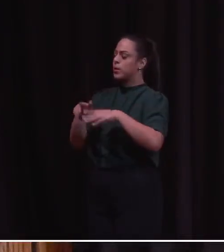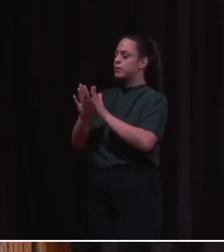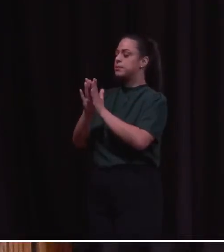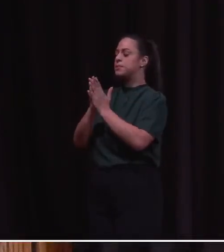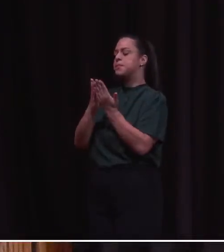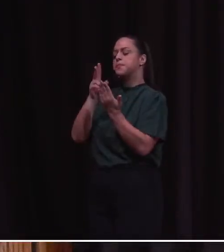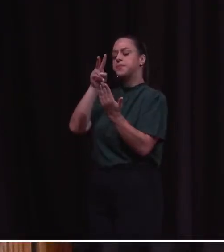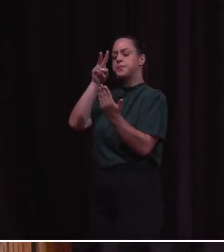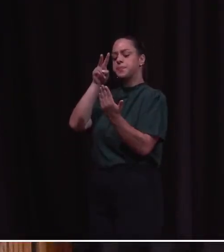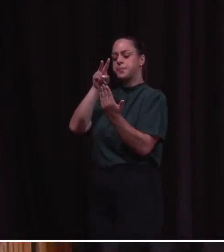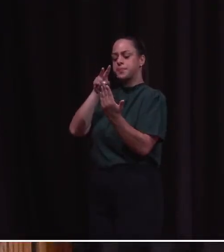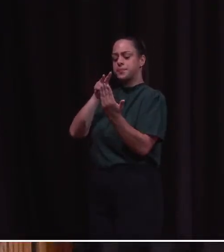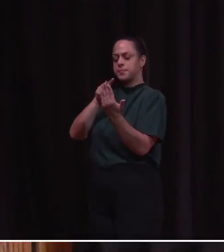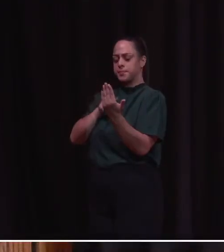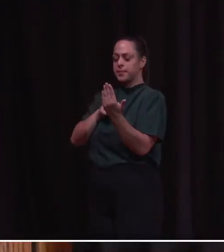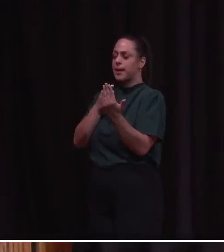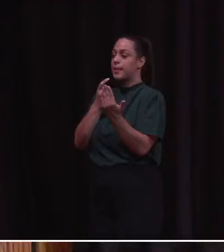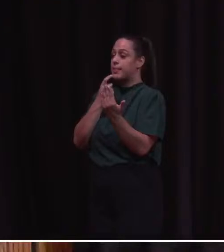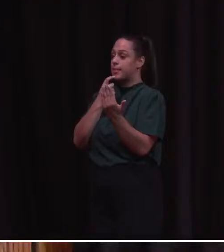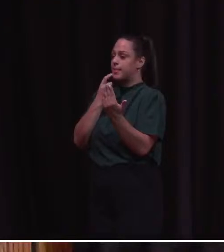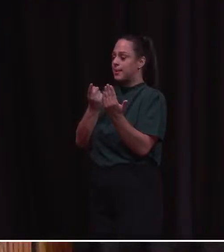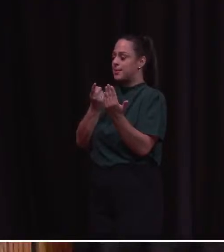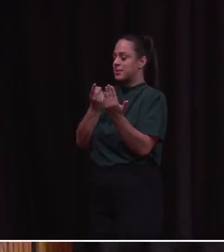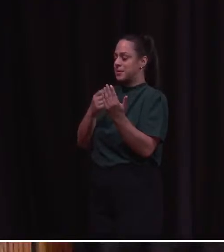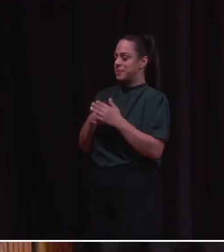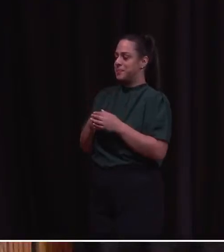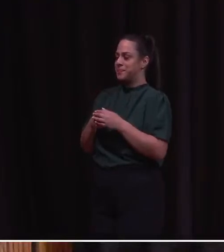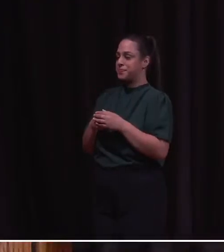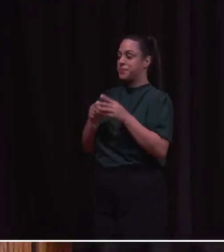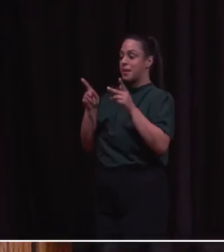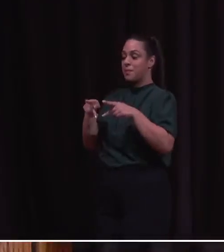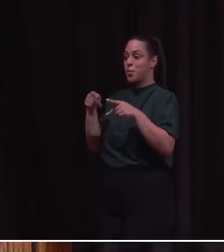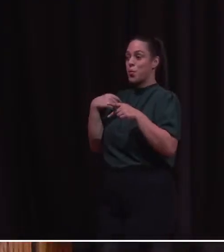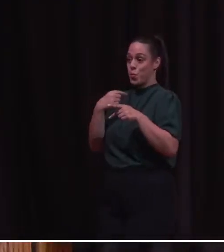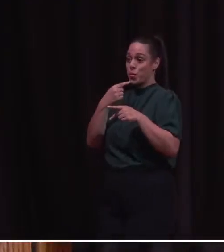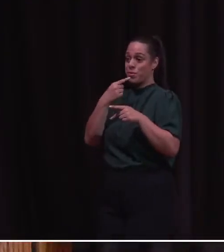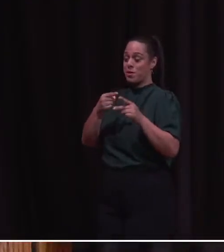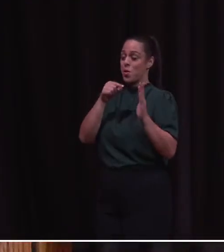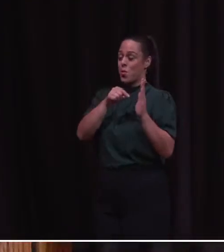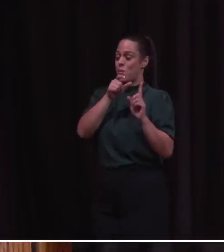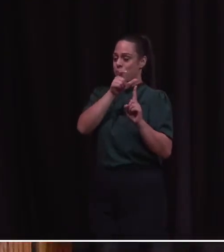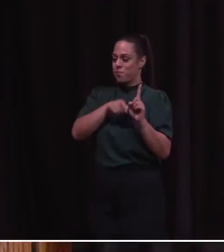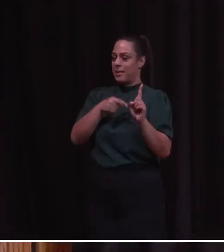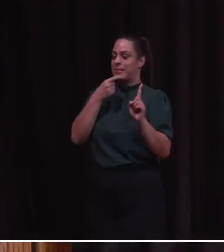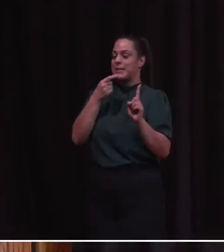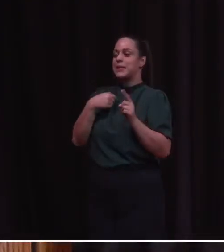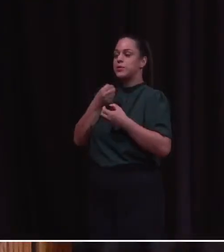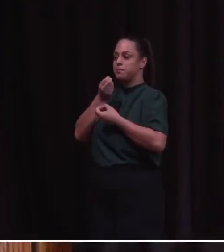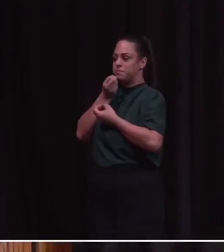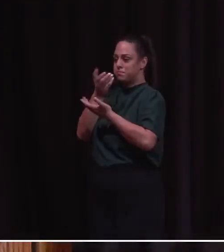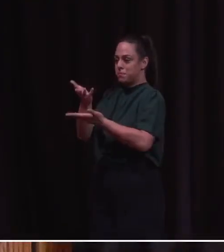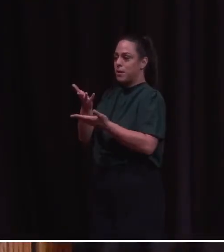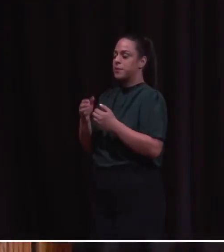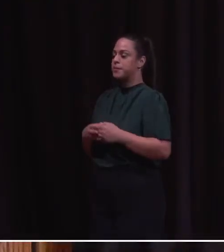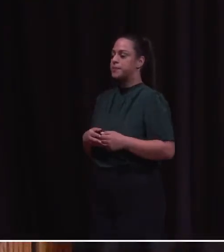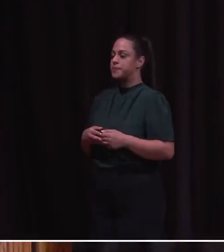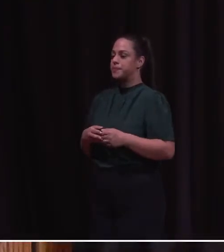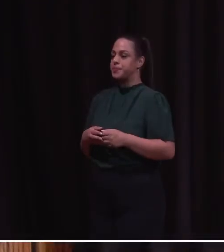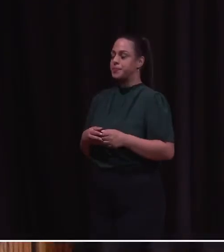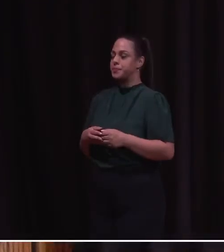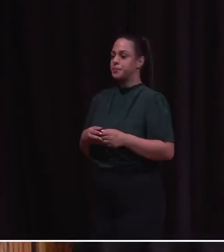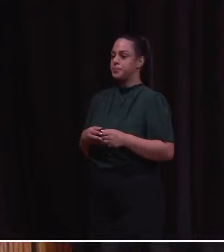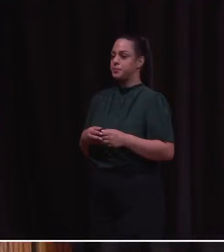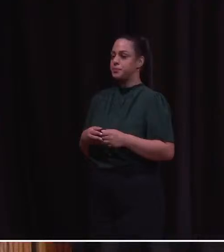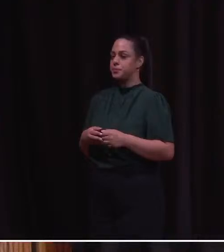it, and I quote, "Perhaps the powerful thing invention did was force many of us to grapple with